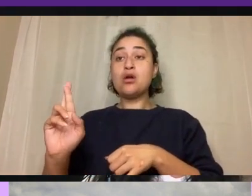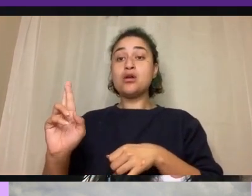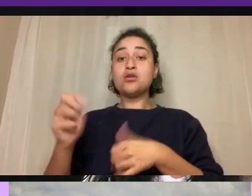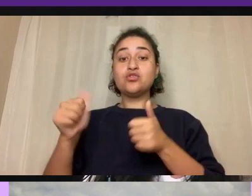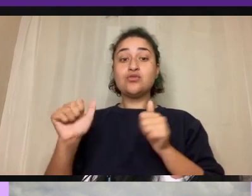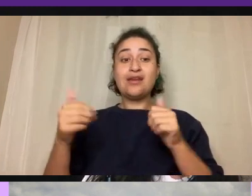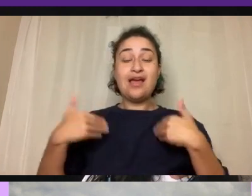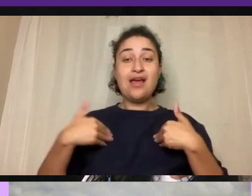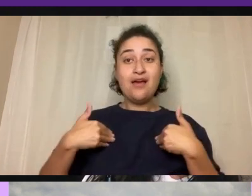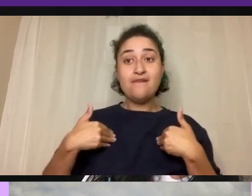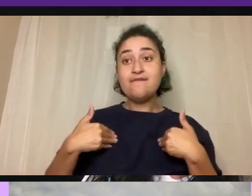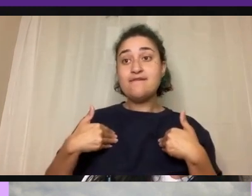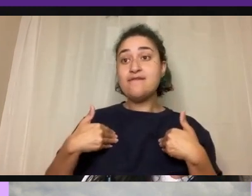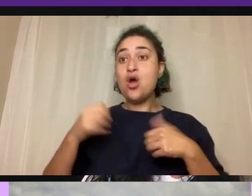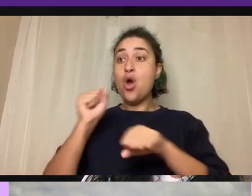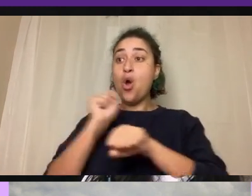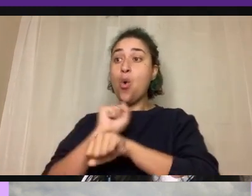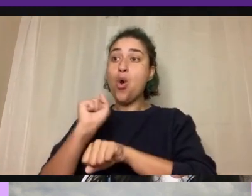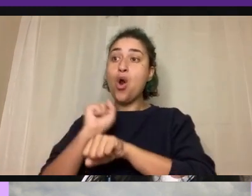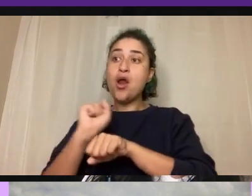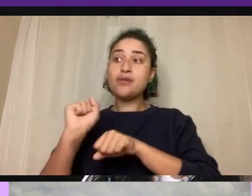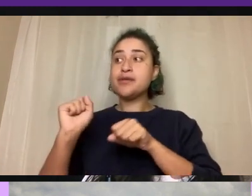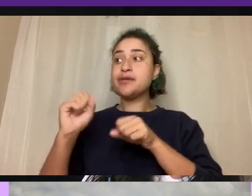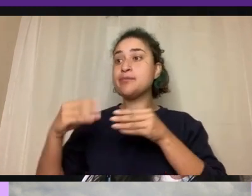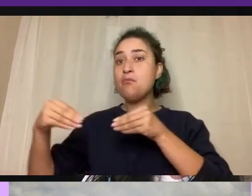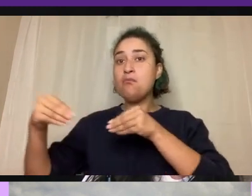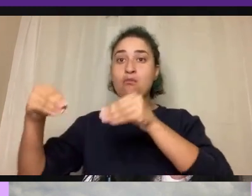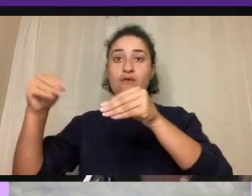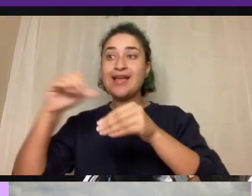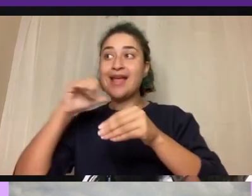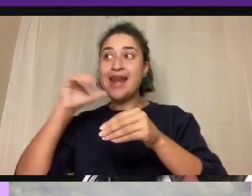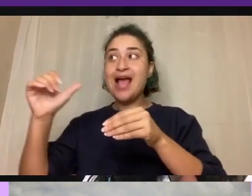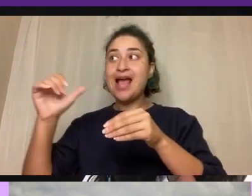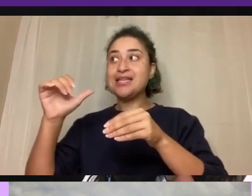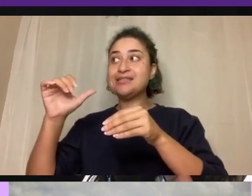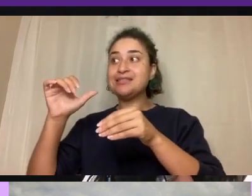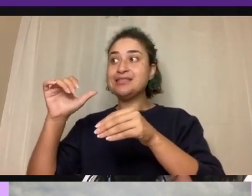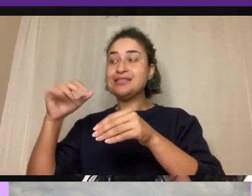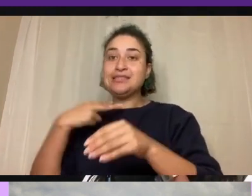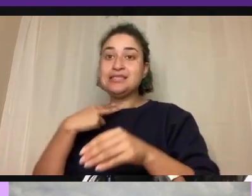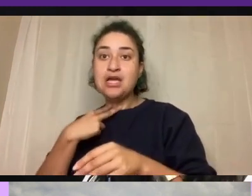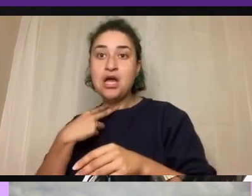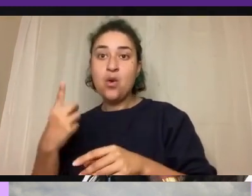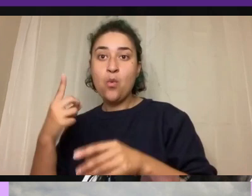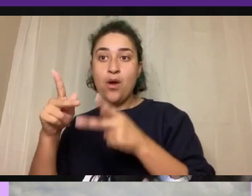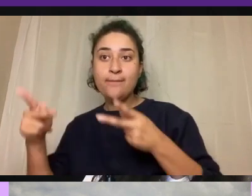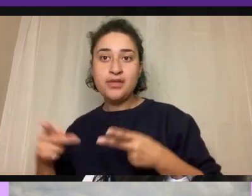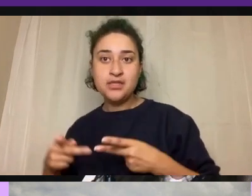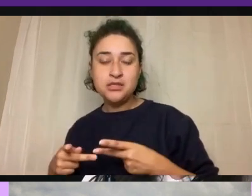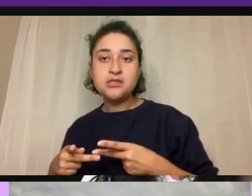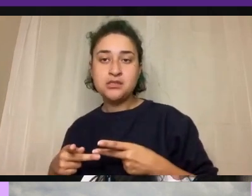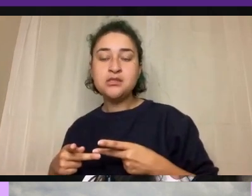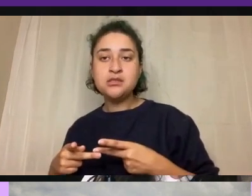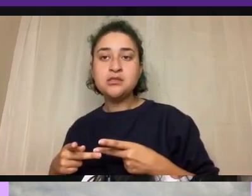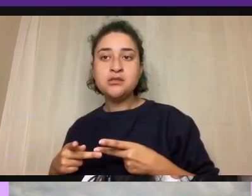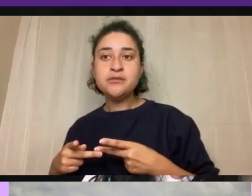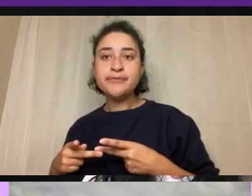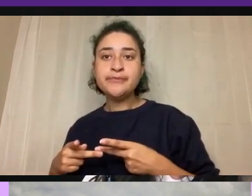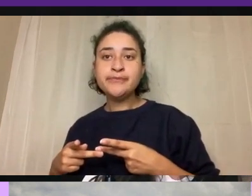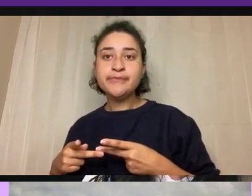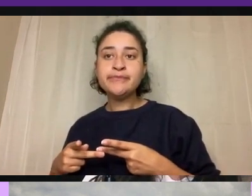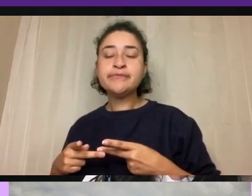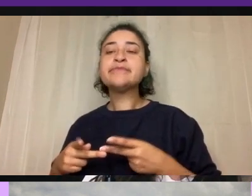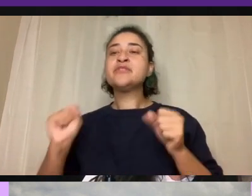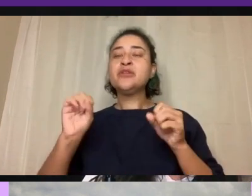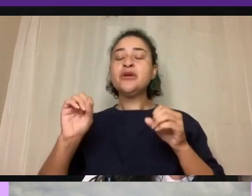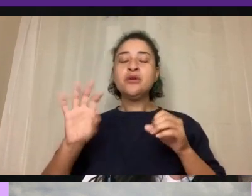our work be moving and not capturable, right? As Maroon communities, right? And so we're in a space, I